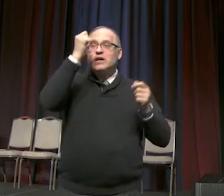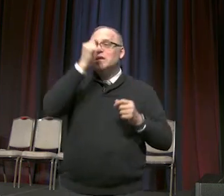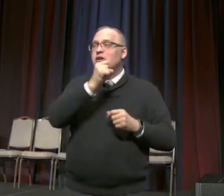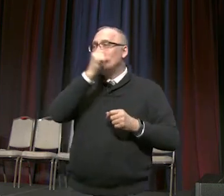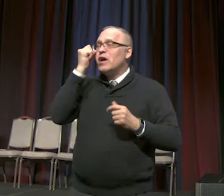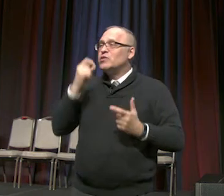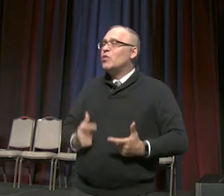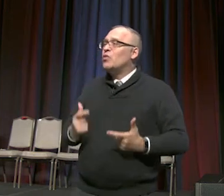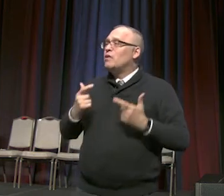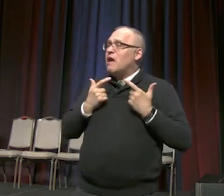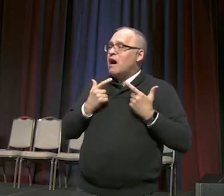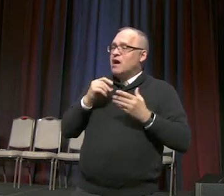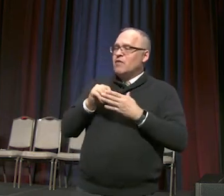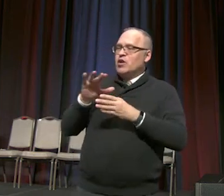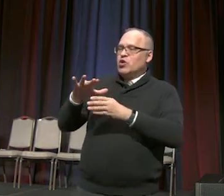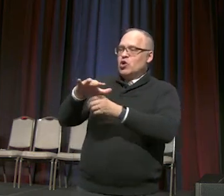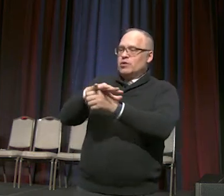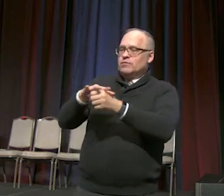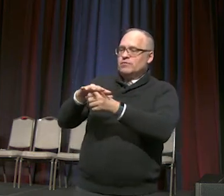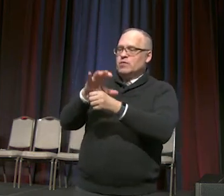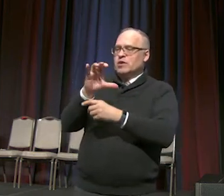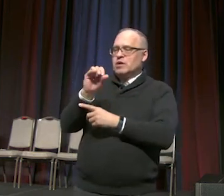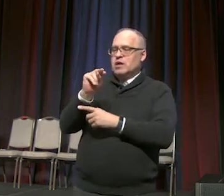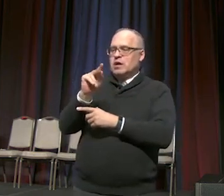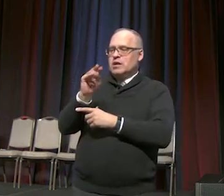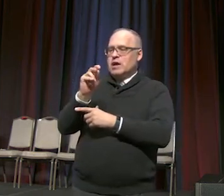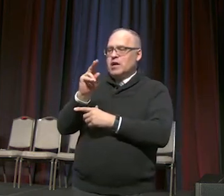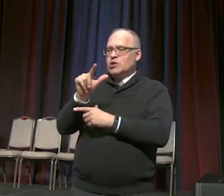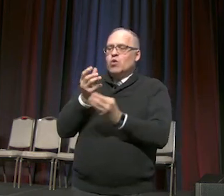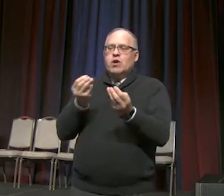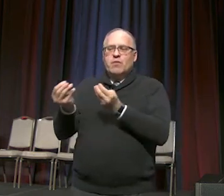in their contextual ministries.